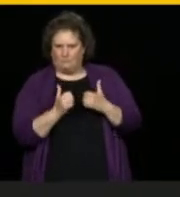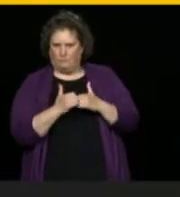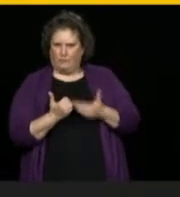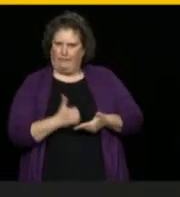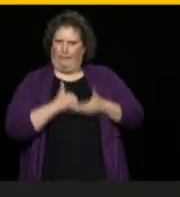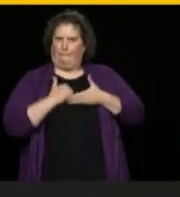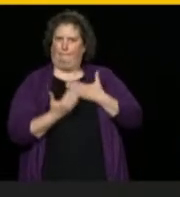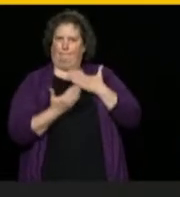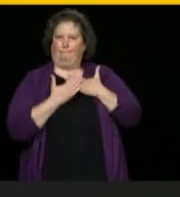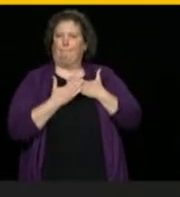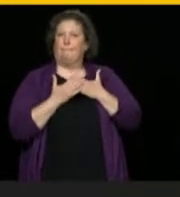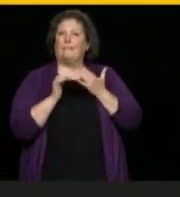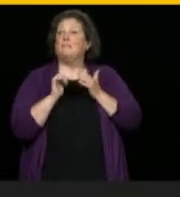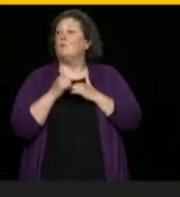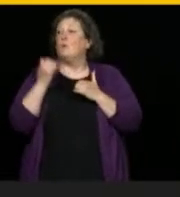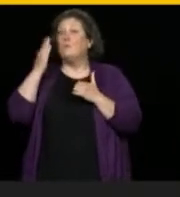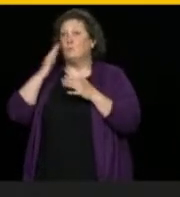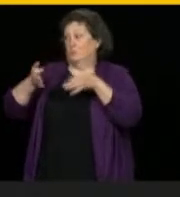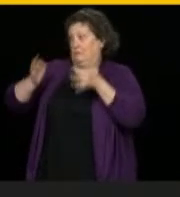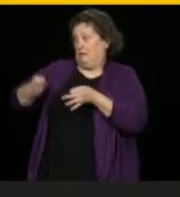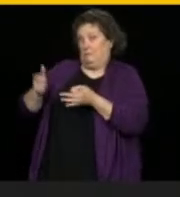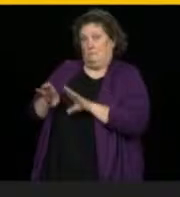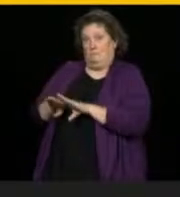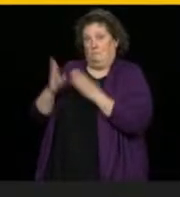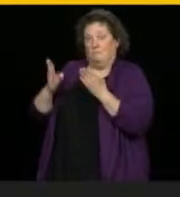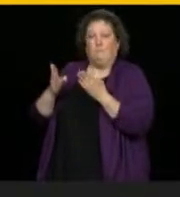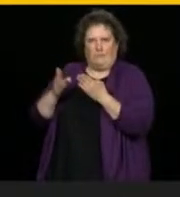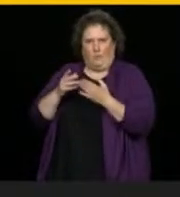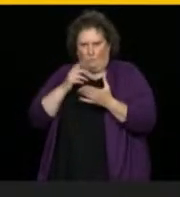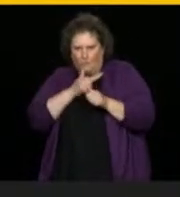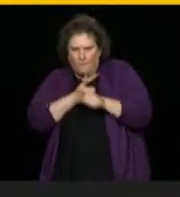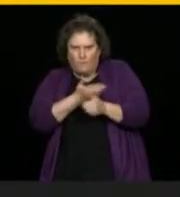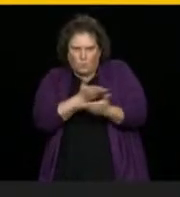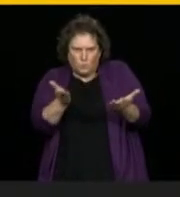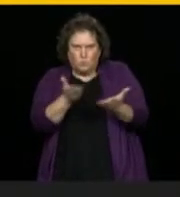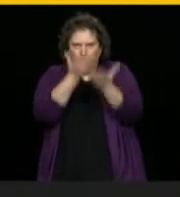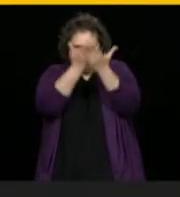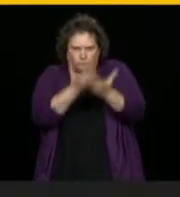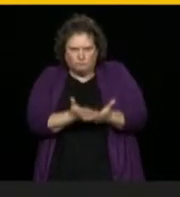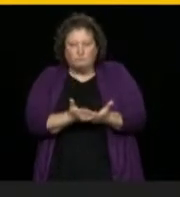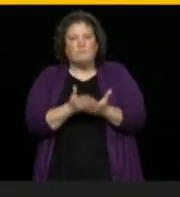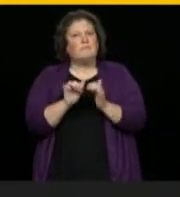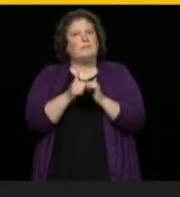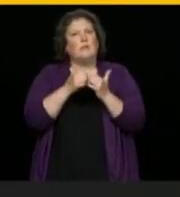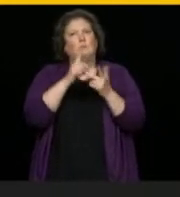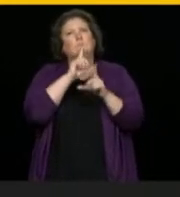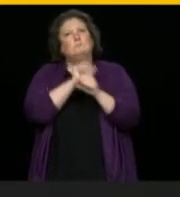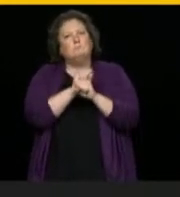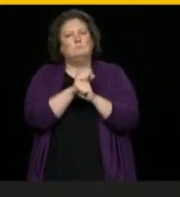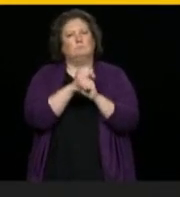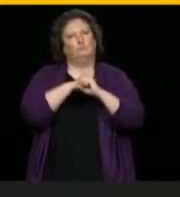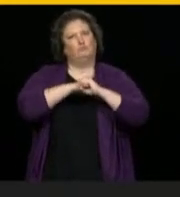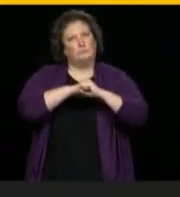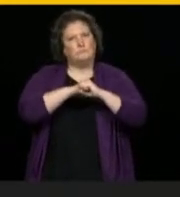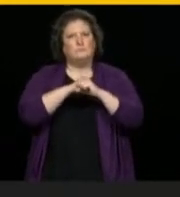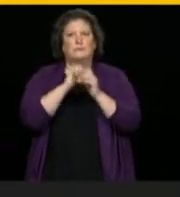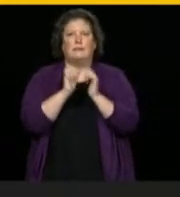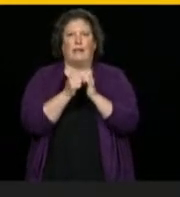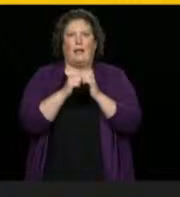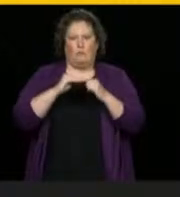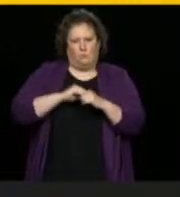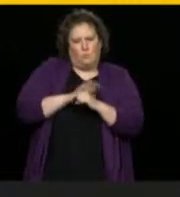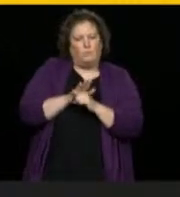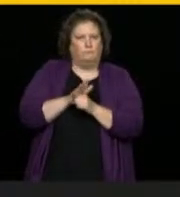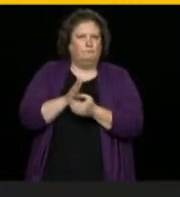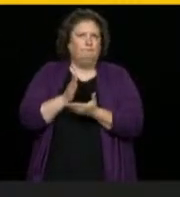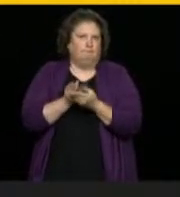is the only way to protect Canadians and to truly put an end to COVID-19. We held a 2-day virtual cabinet